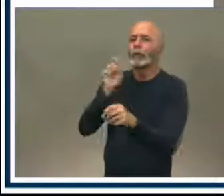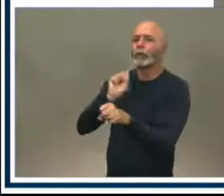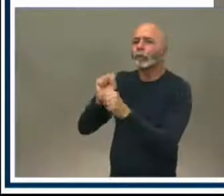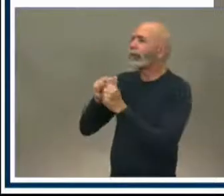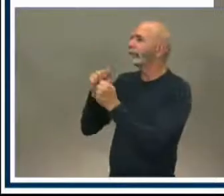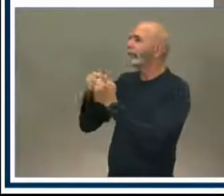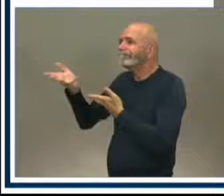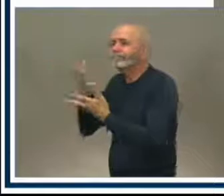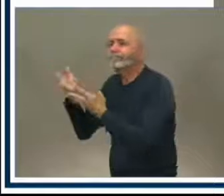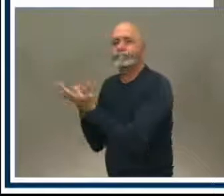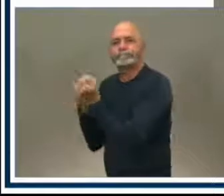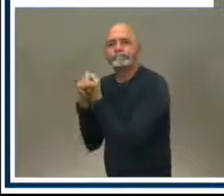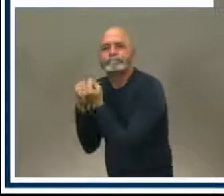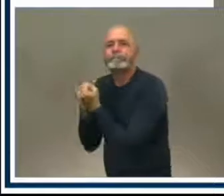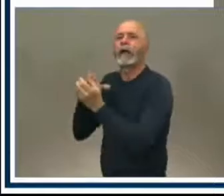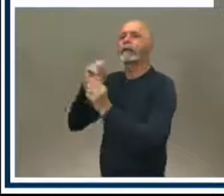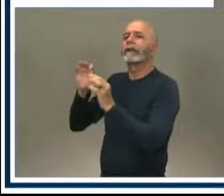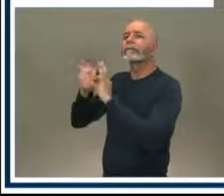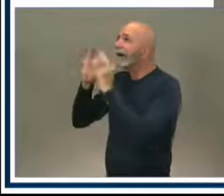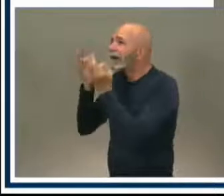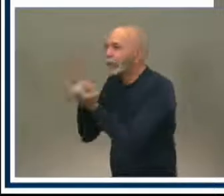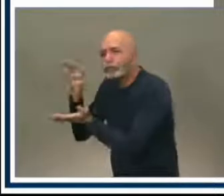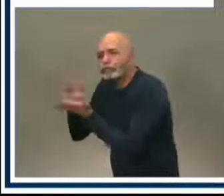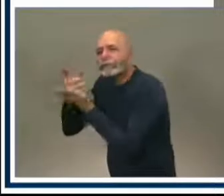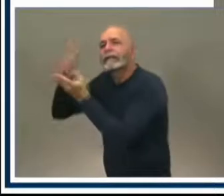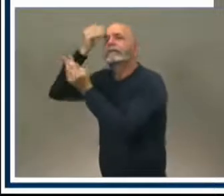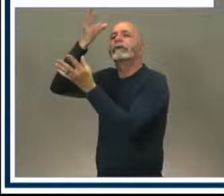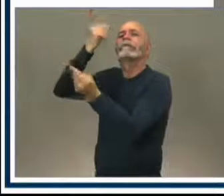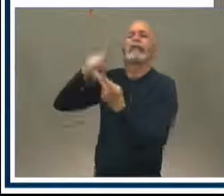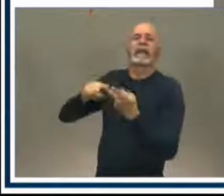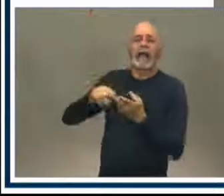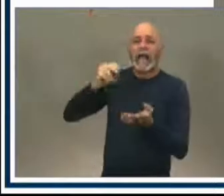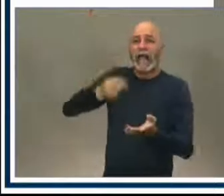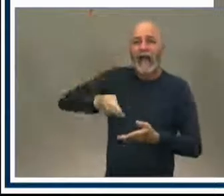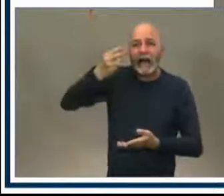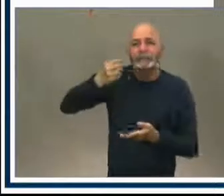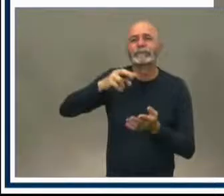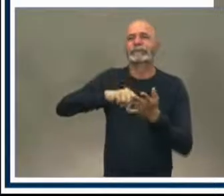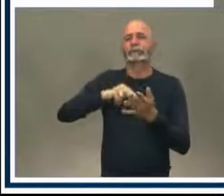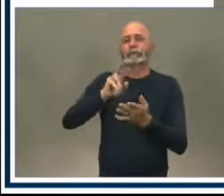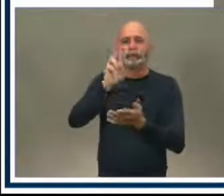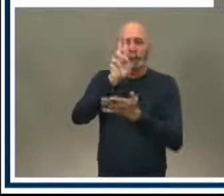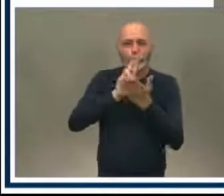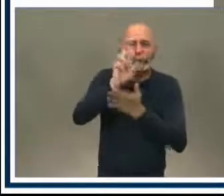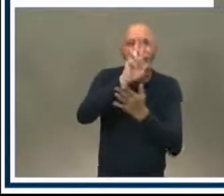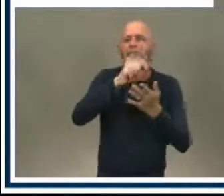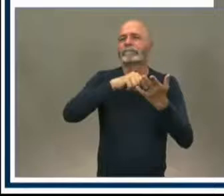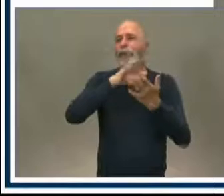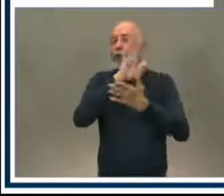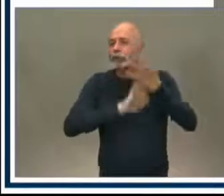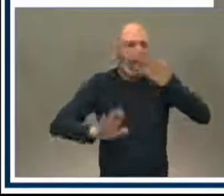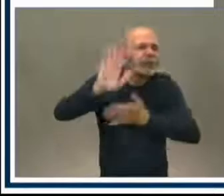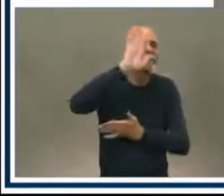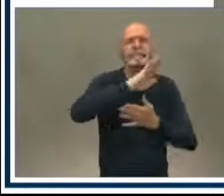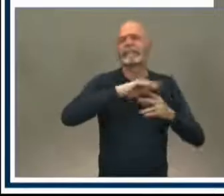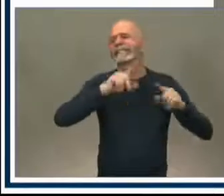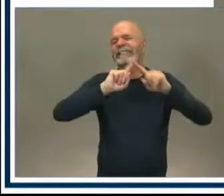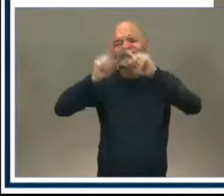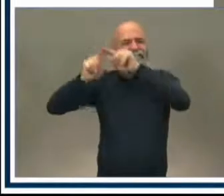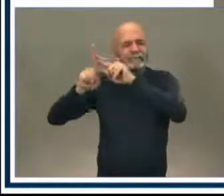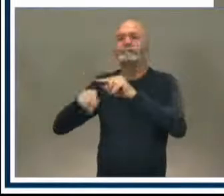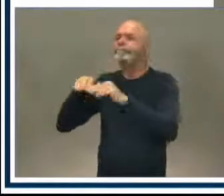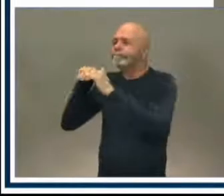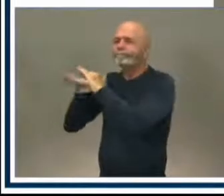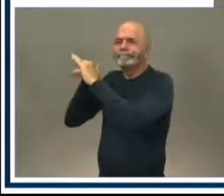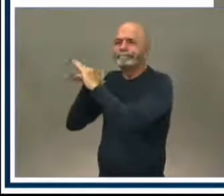resource centers, high schools, universities, colleges, community centers, and others. And they partner with the public health mobile